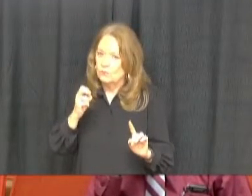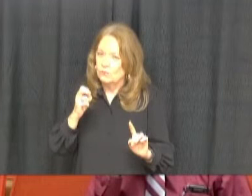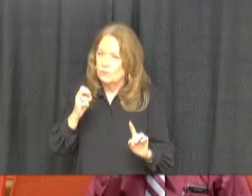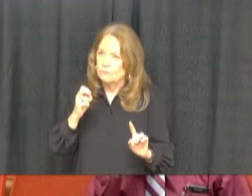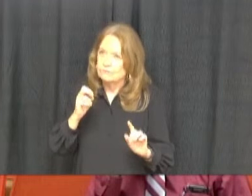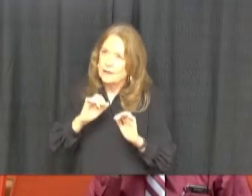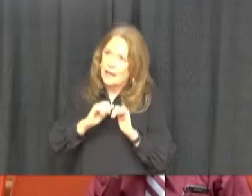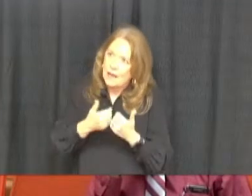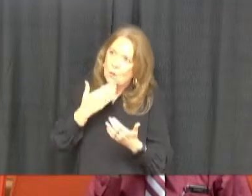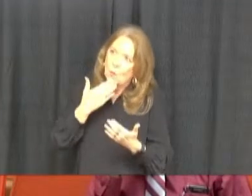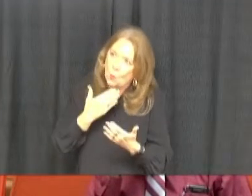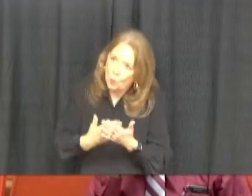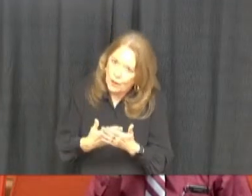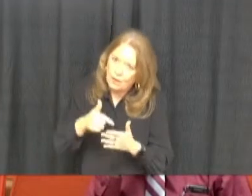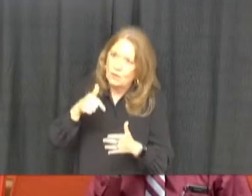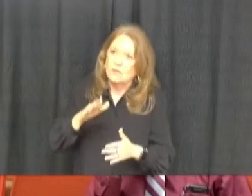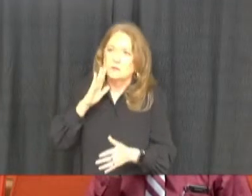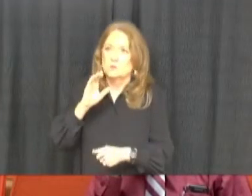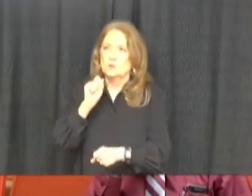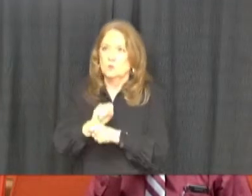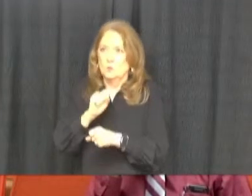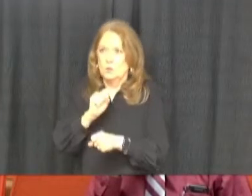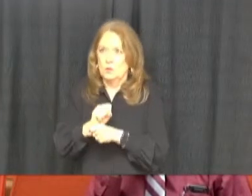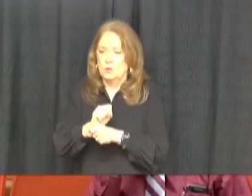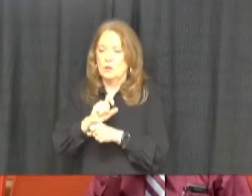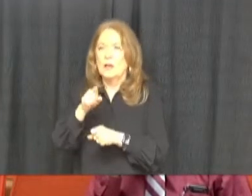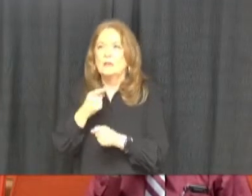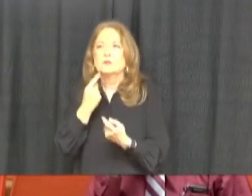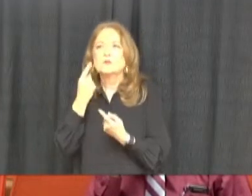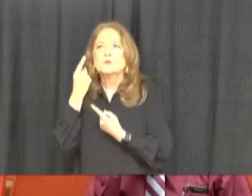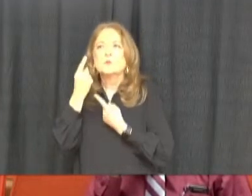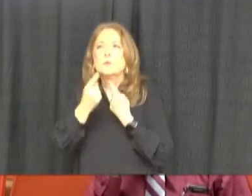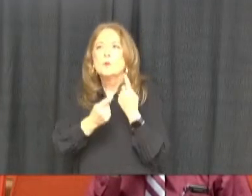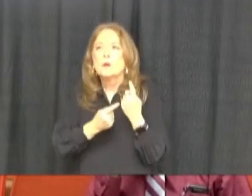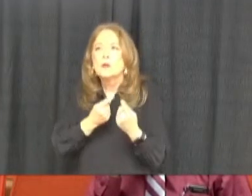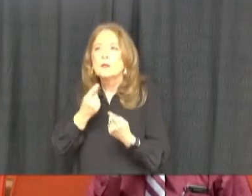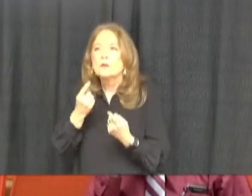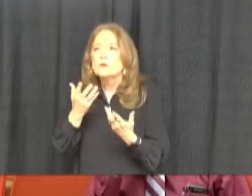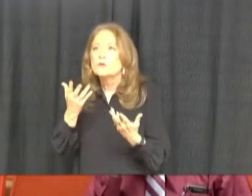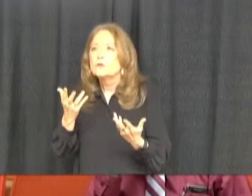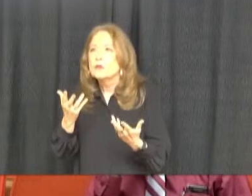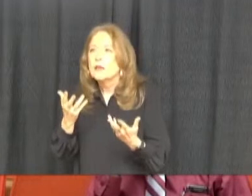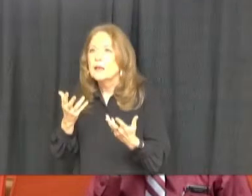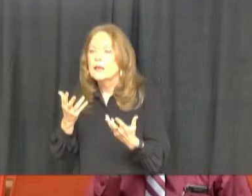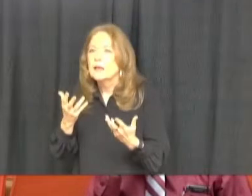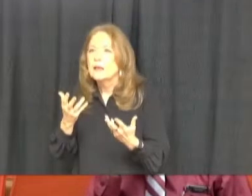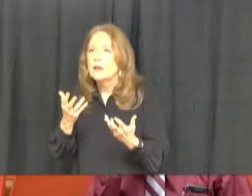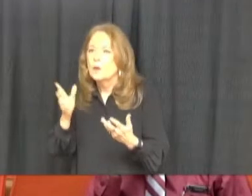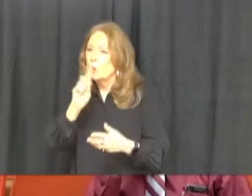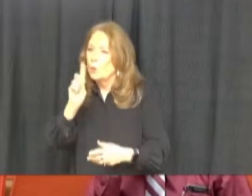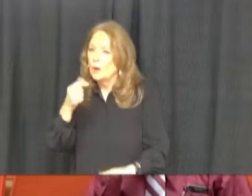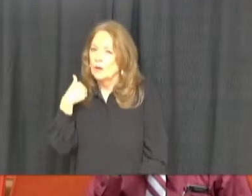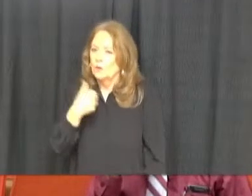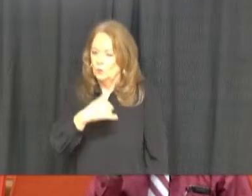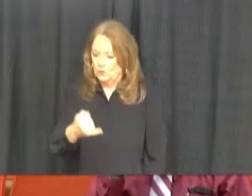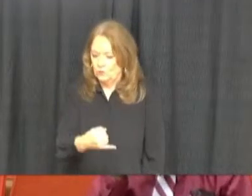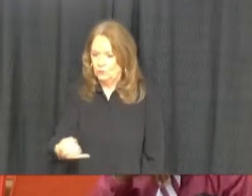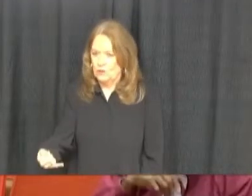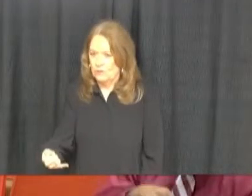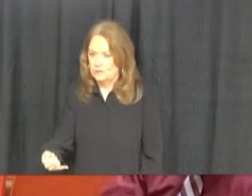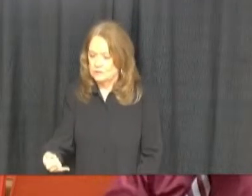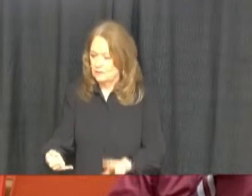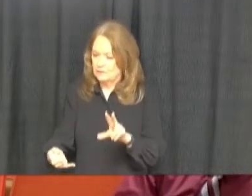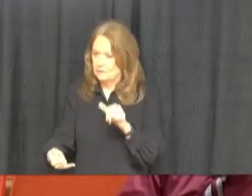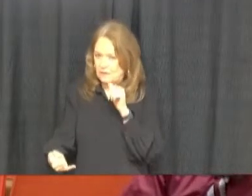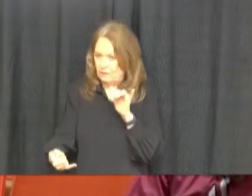how well this will work. I just wonder at what point do we draw the line and say not